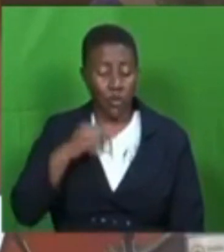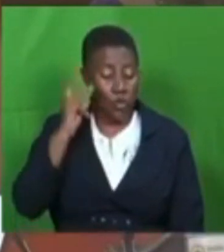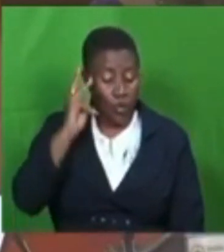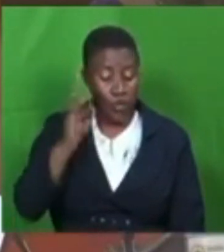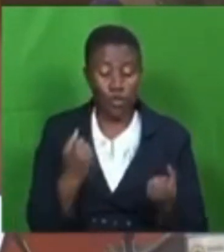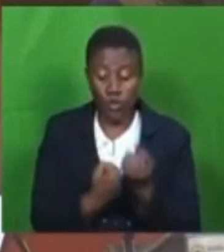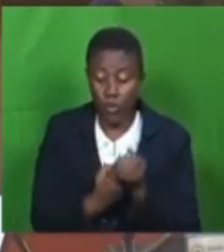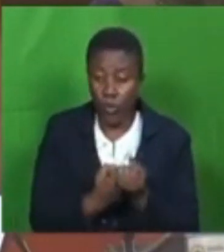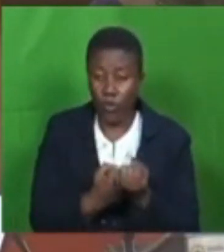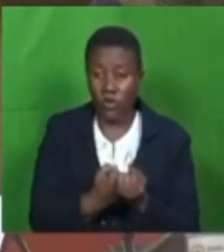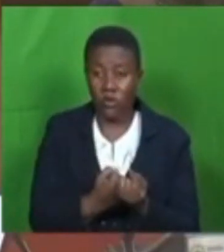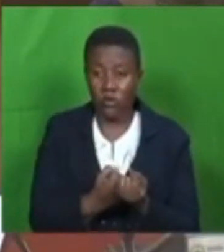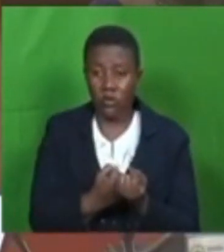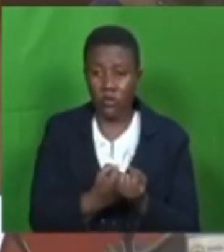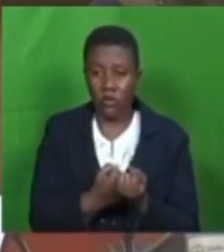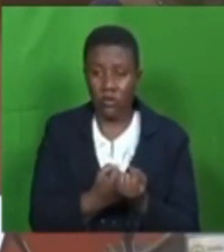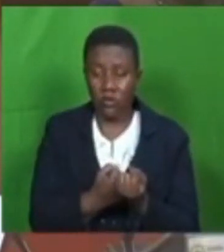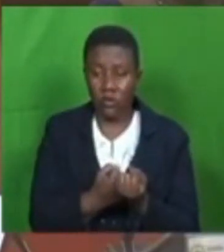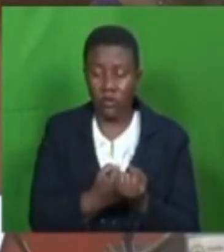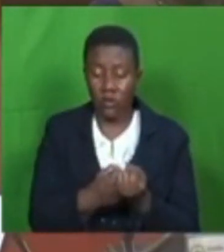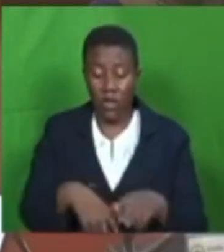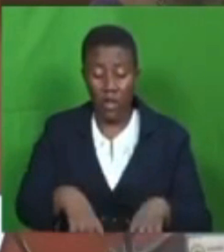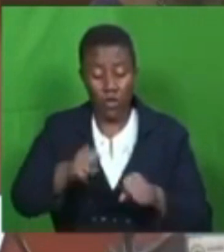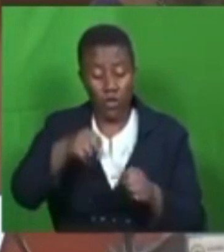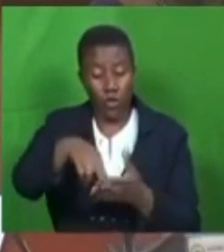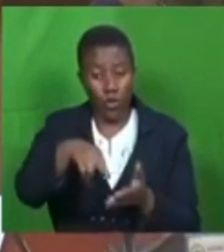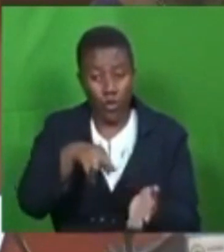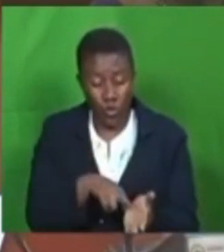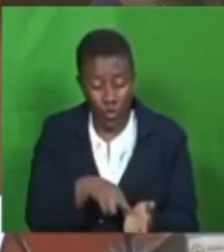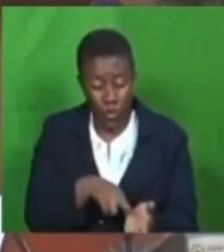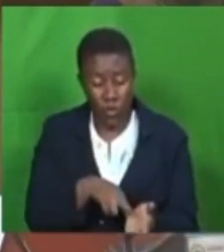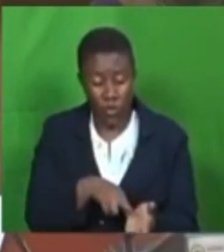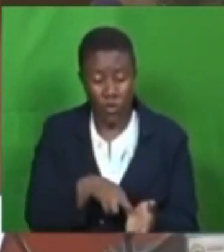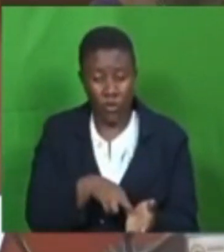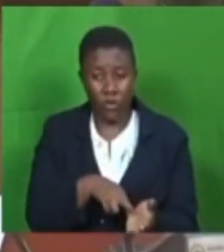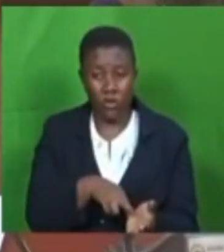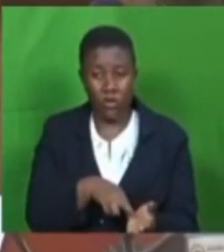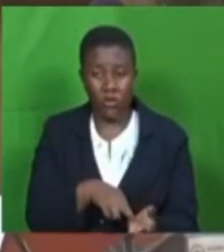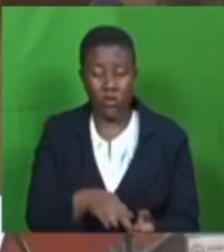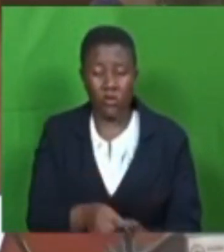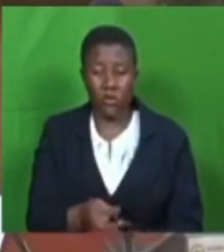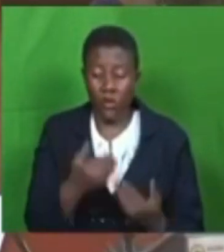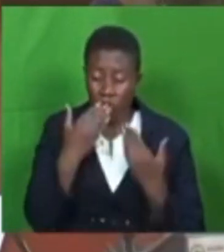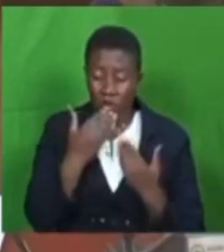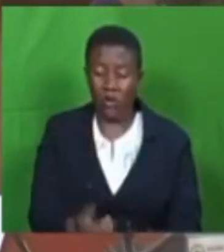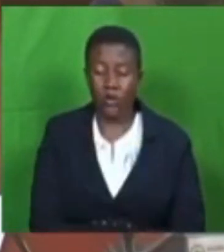adoption of the report subject to this House taking up the issue. Thank you, Mr.